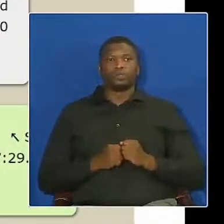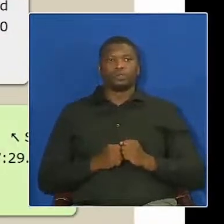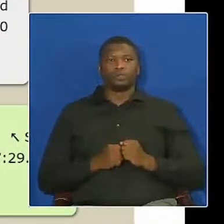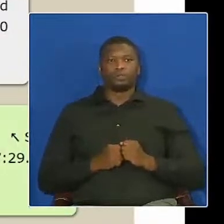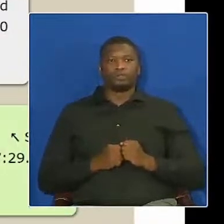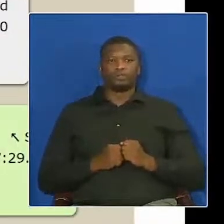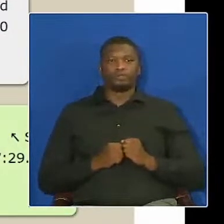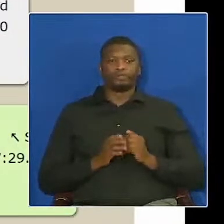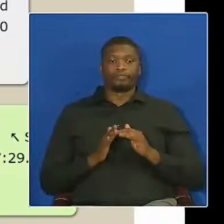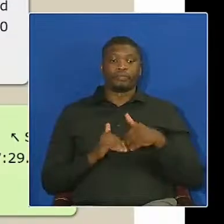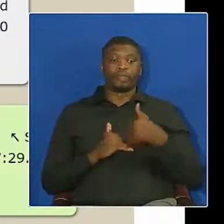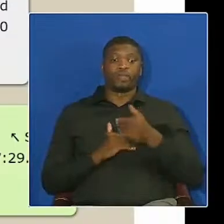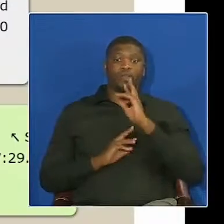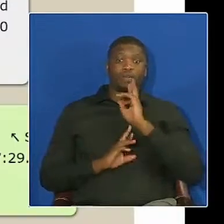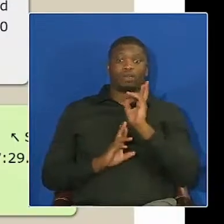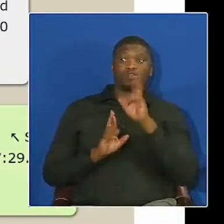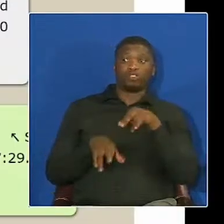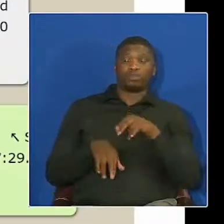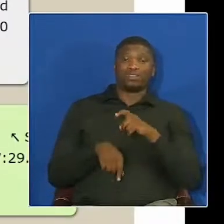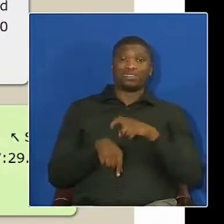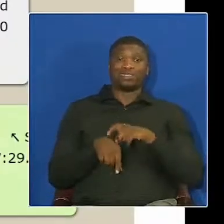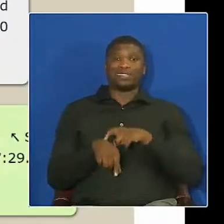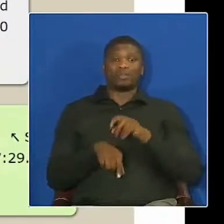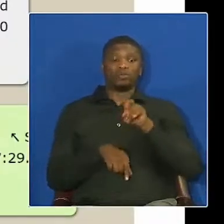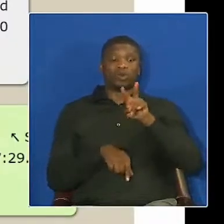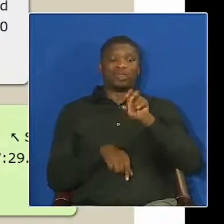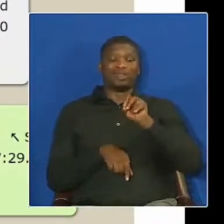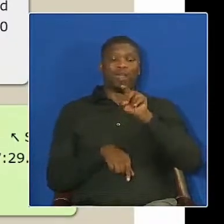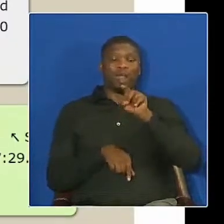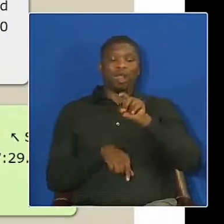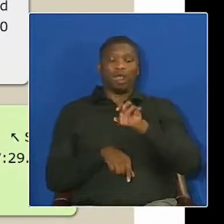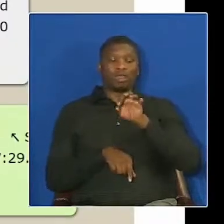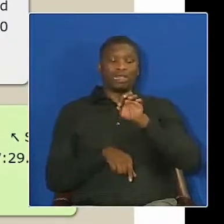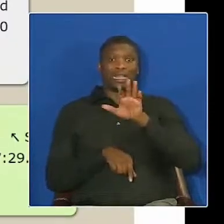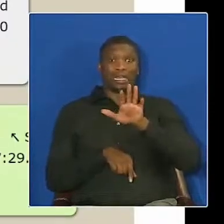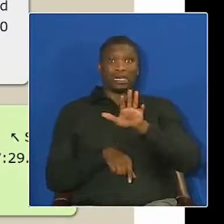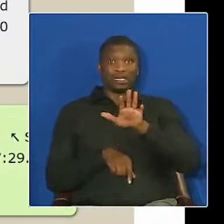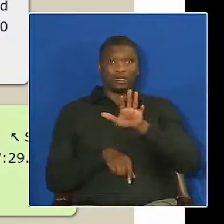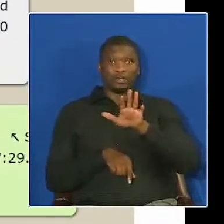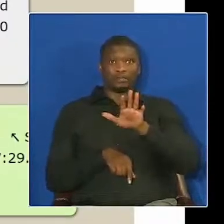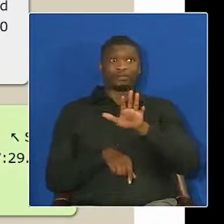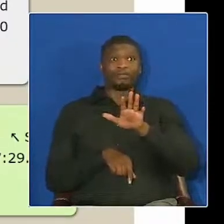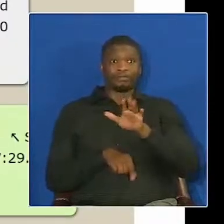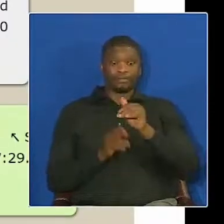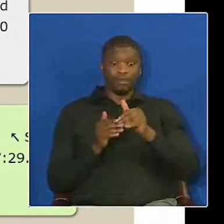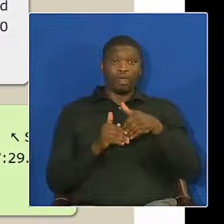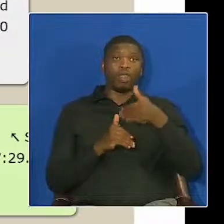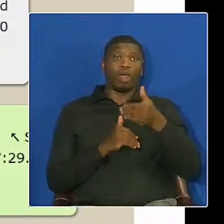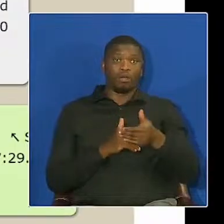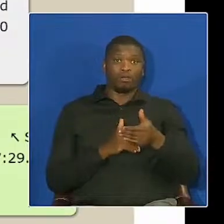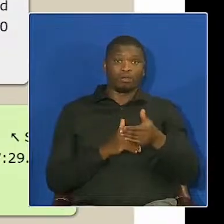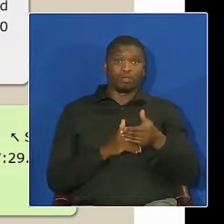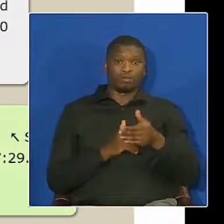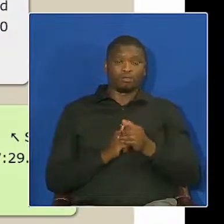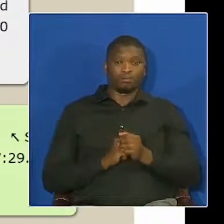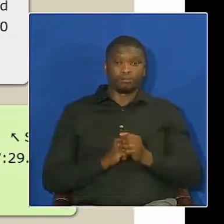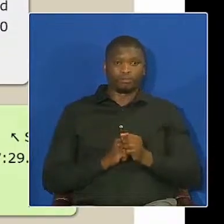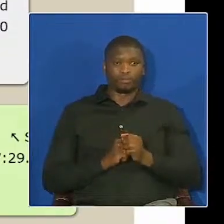The response at 2039 on the same date, Mr. Matlala is asking... But